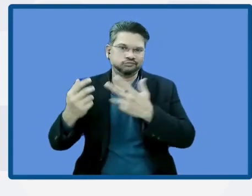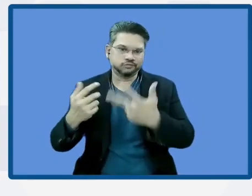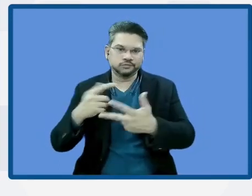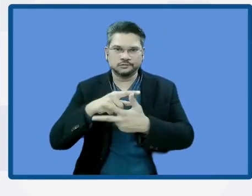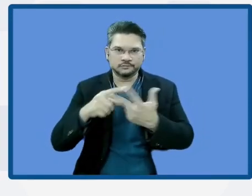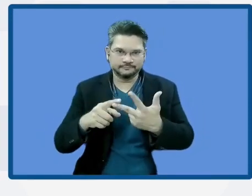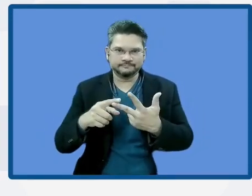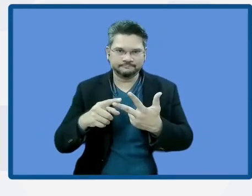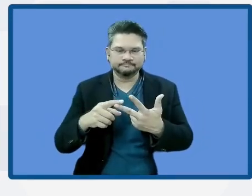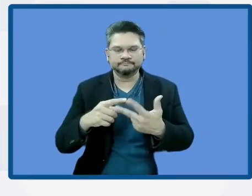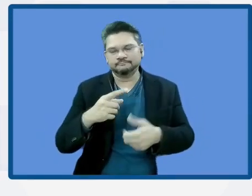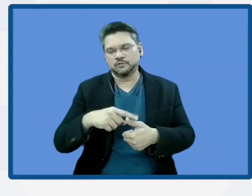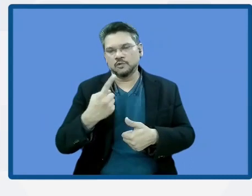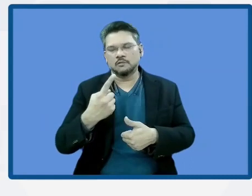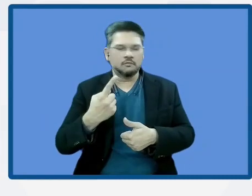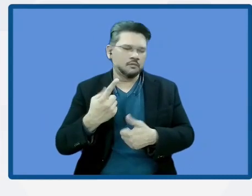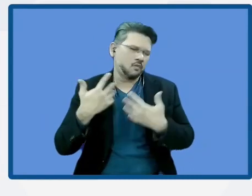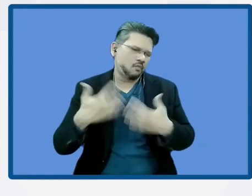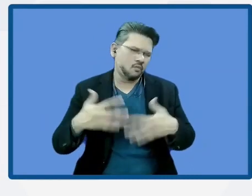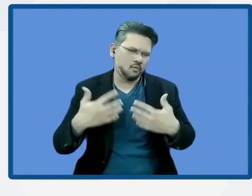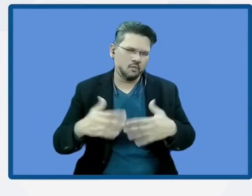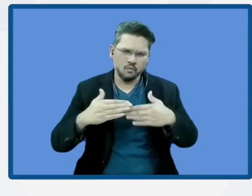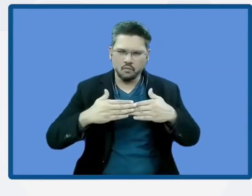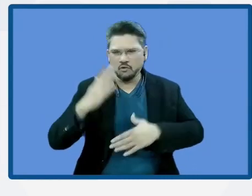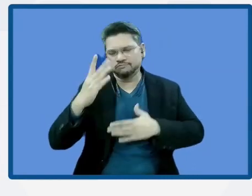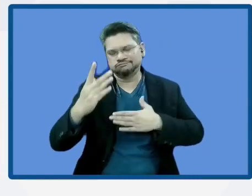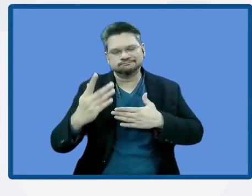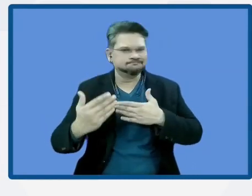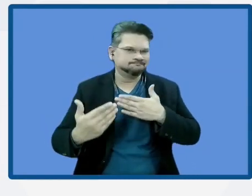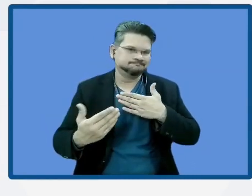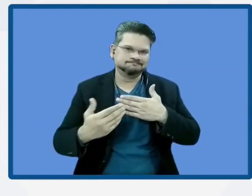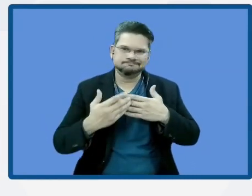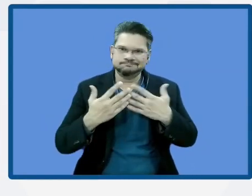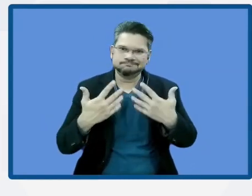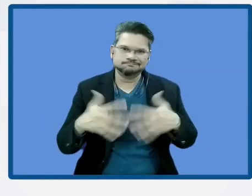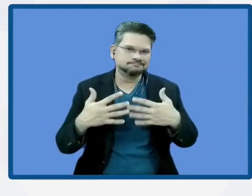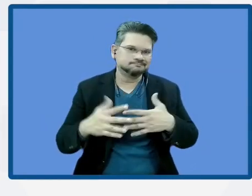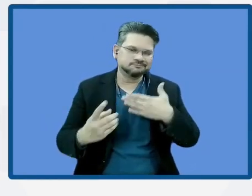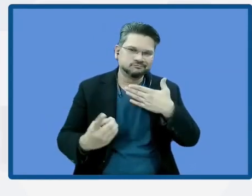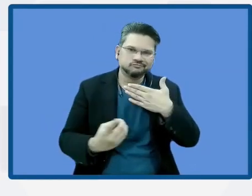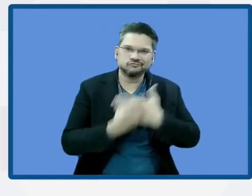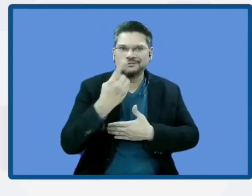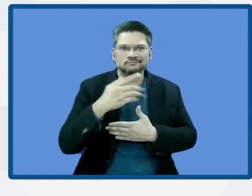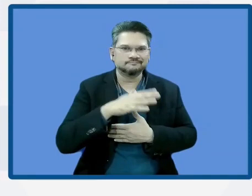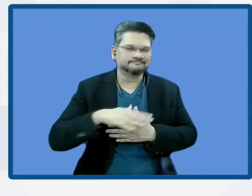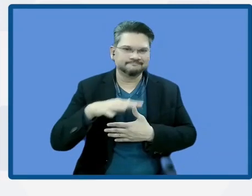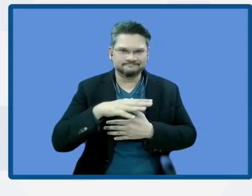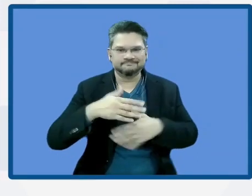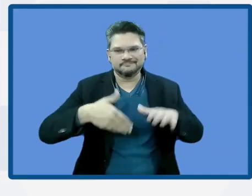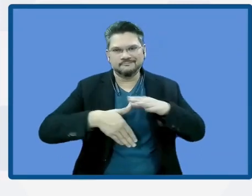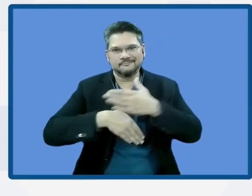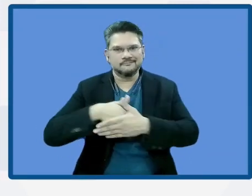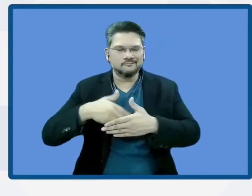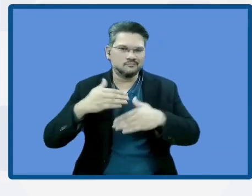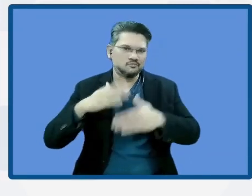at a national level, and also at an international level. It has been classified as the most hazardous in Latin America. In